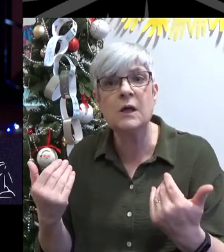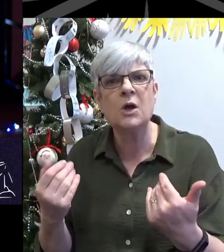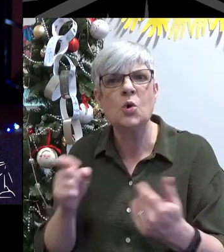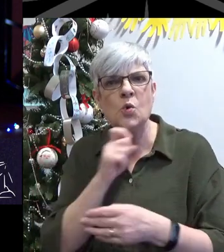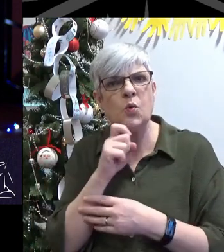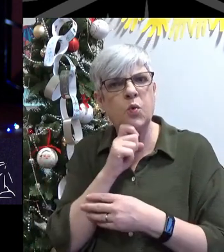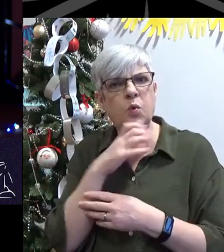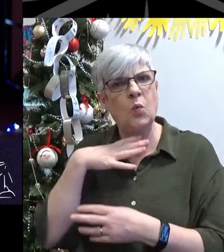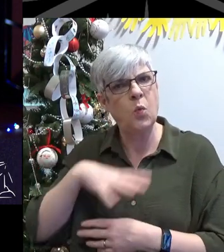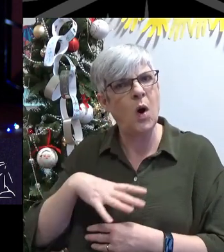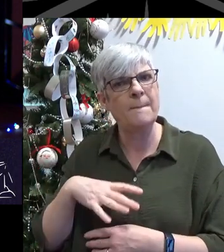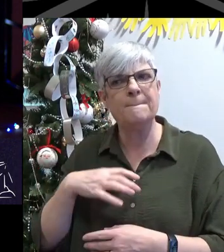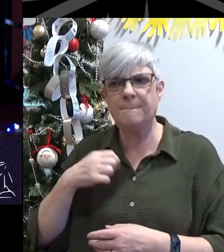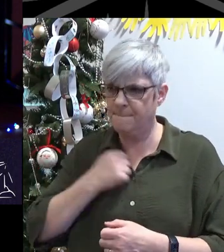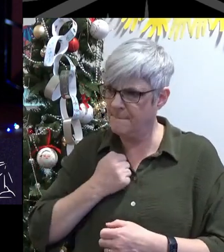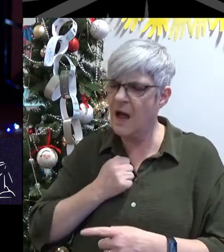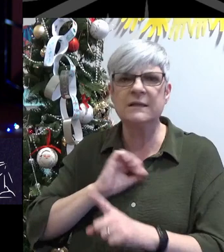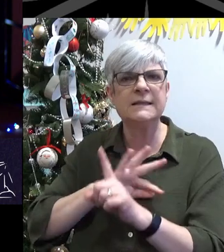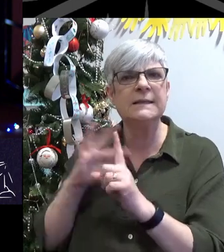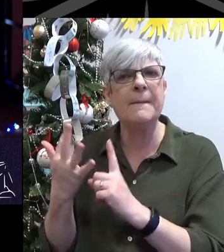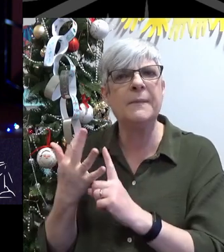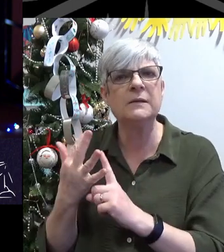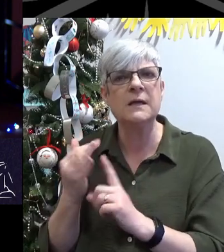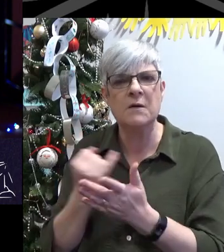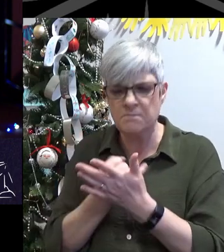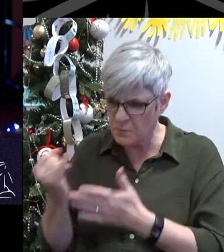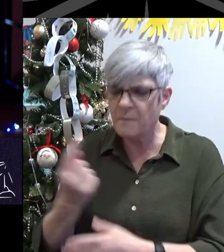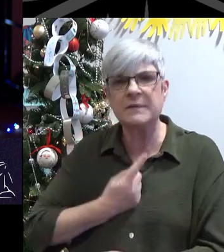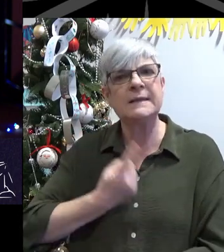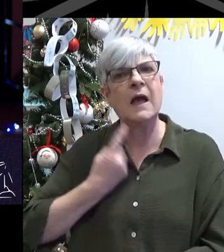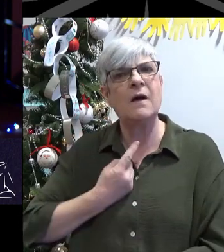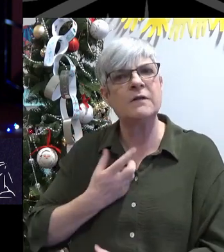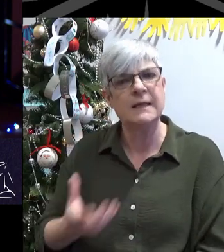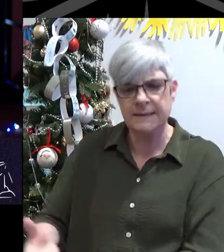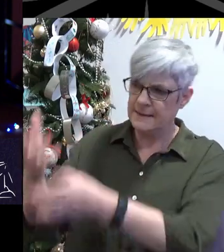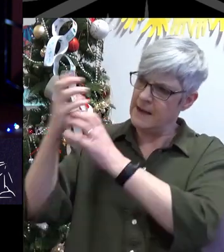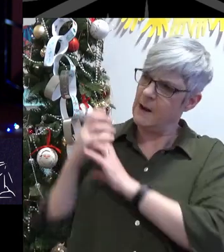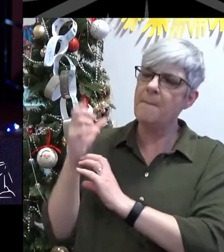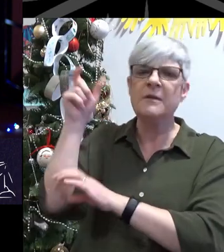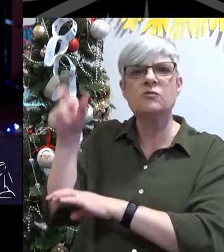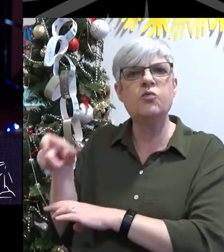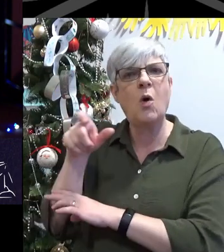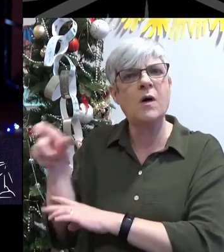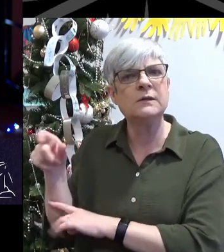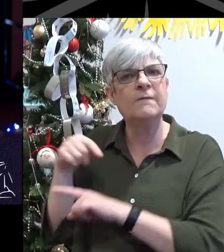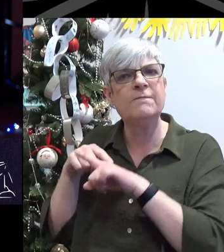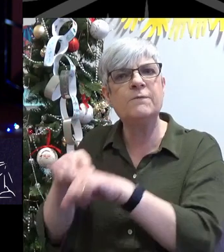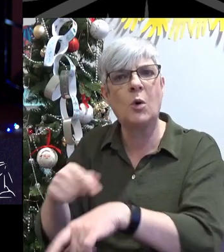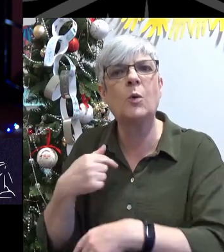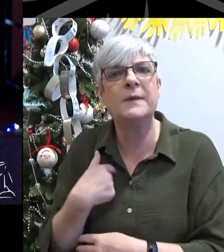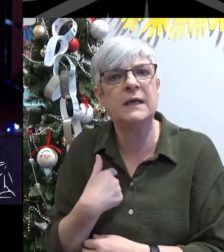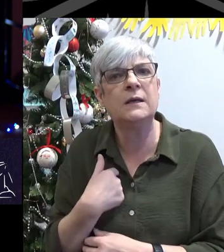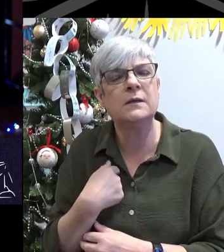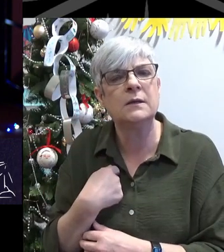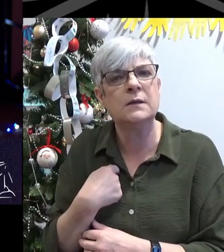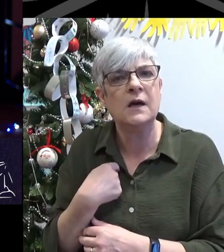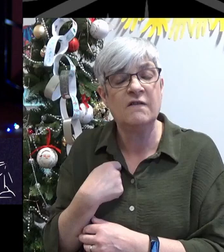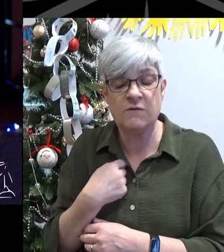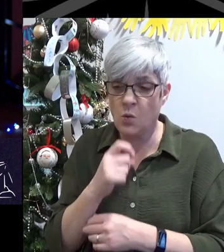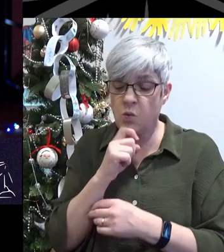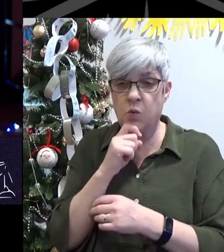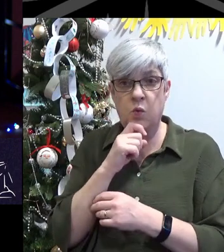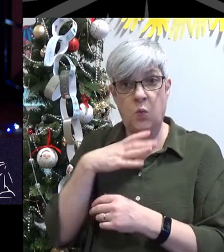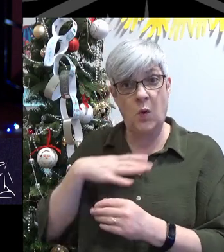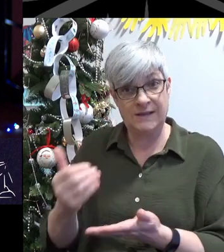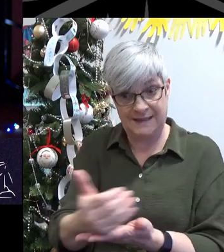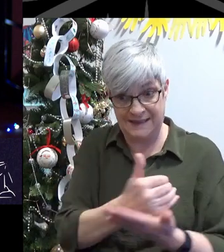"Whoever wants to be my disciple must deny themselves and take up their cross and follow me. For whoever wants to